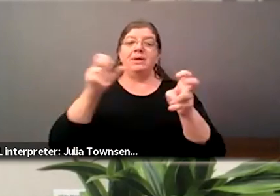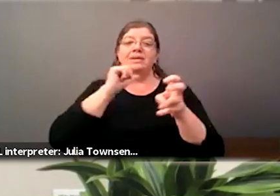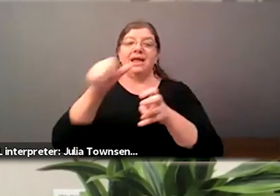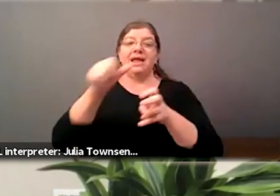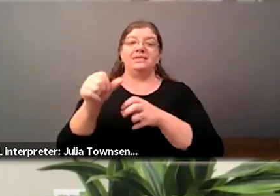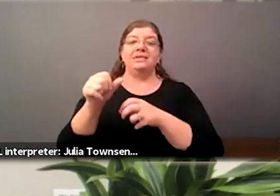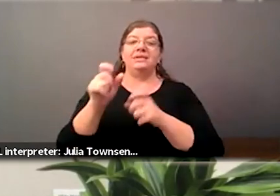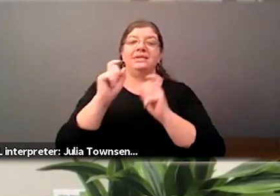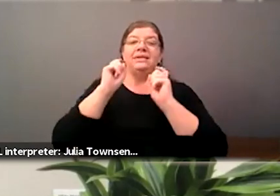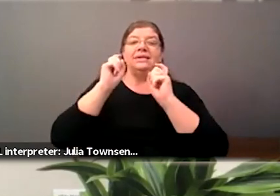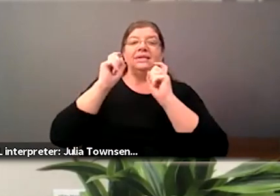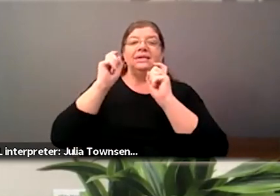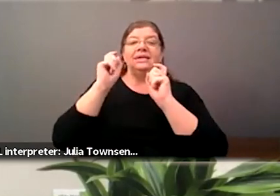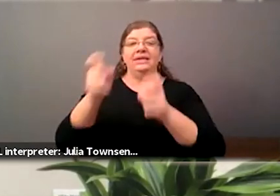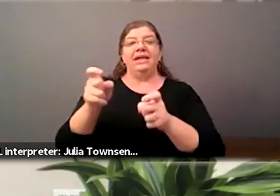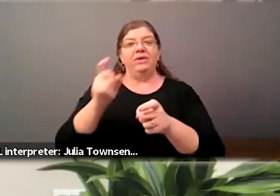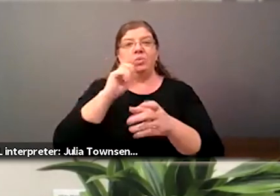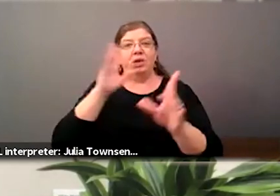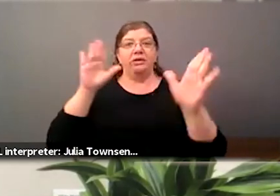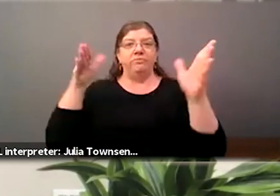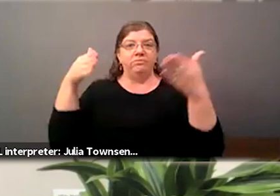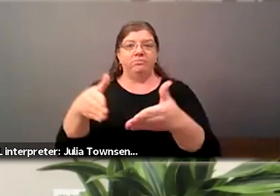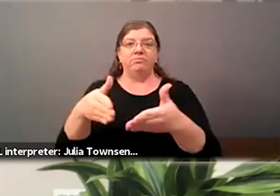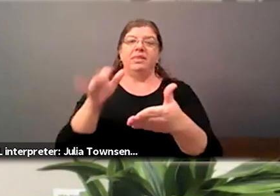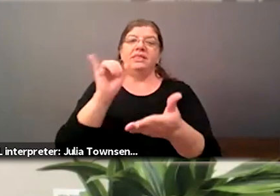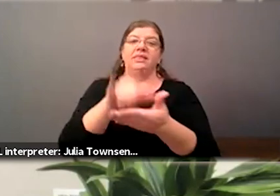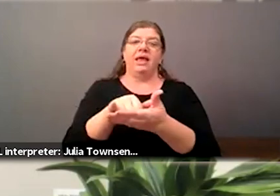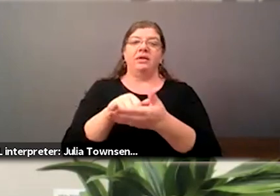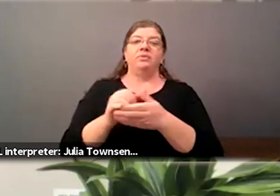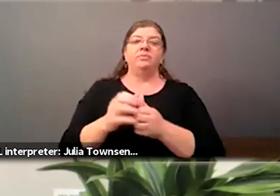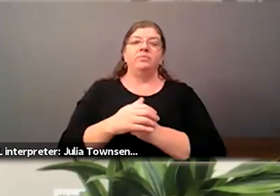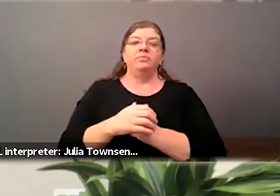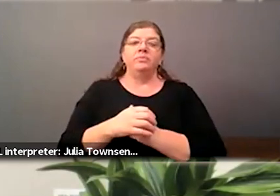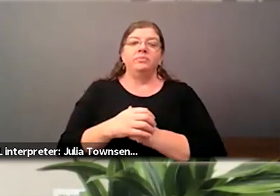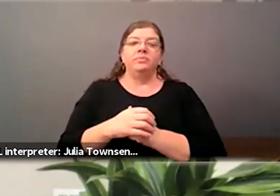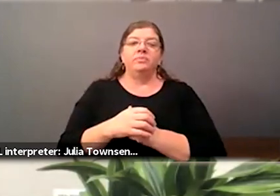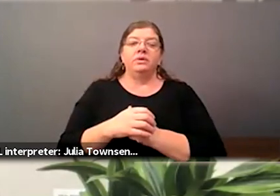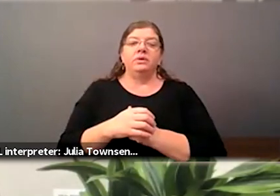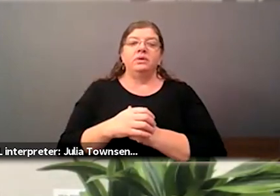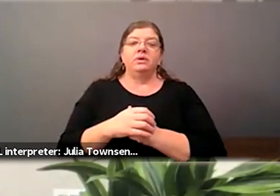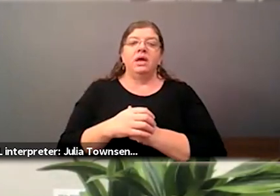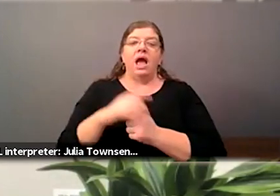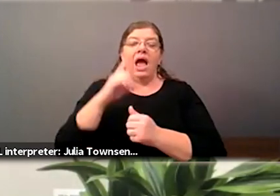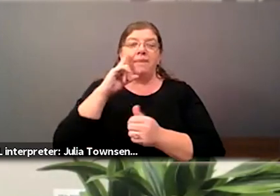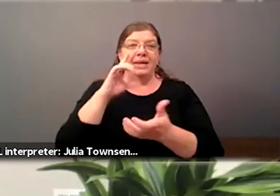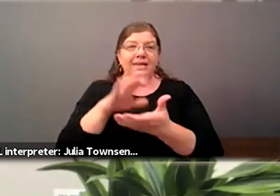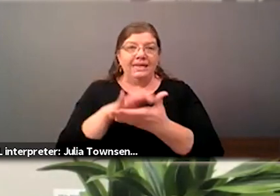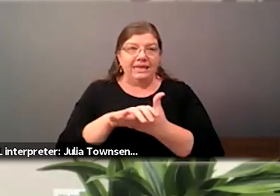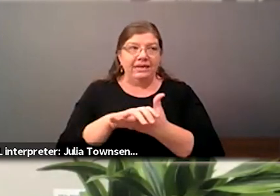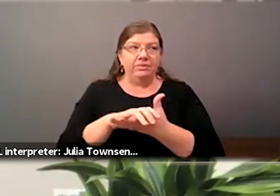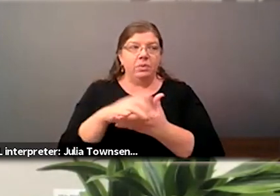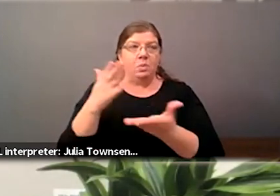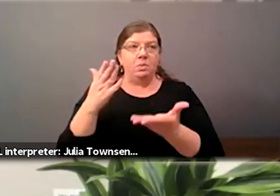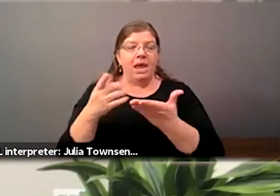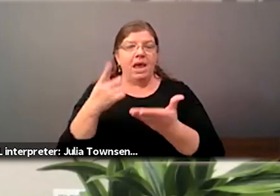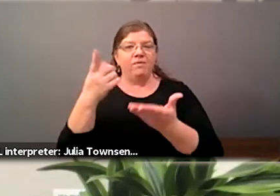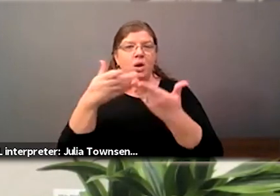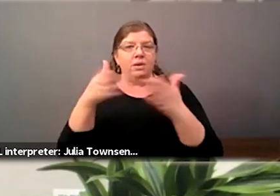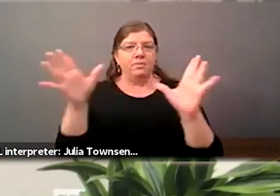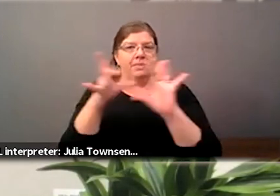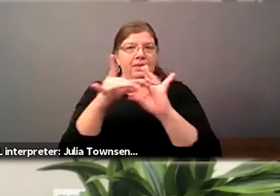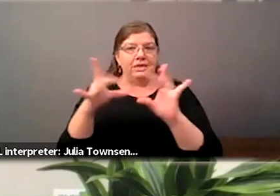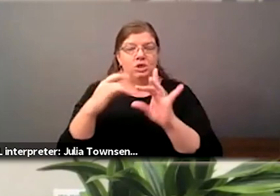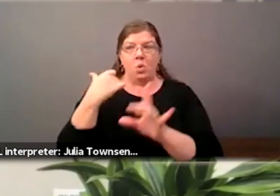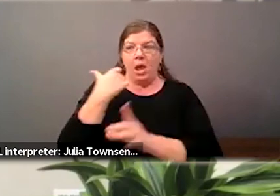its central area of focus i do recognize i believe we may have one public speakers that like to